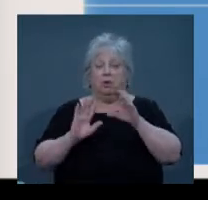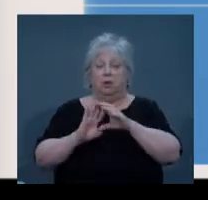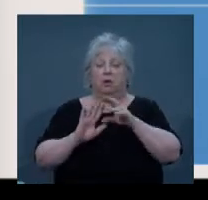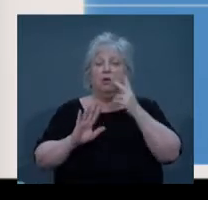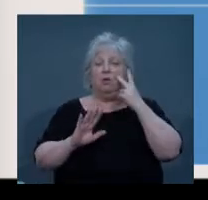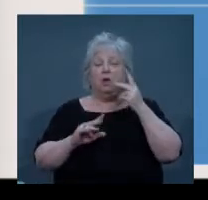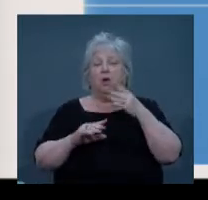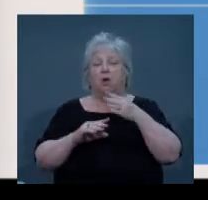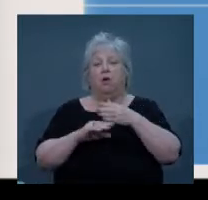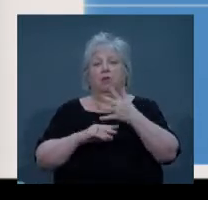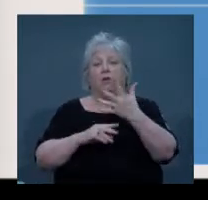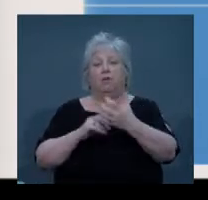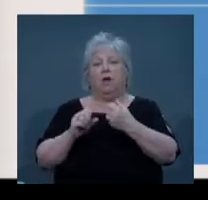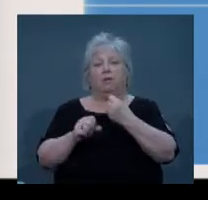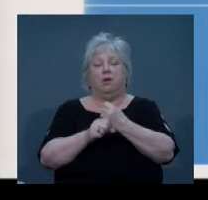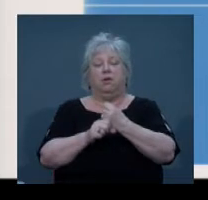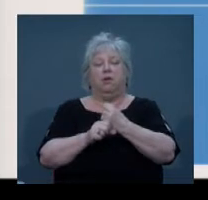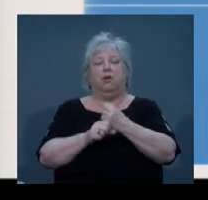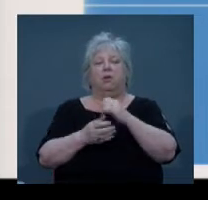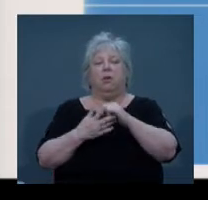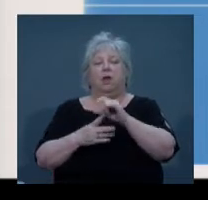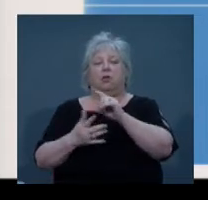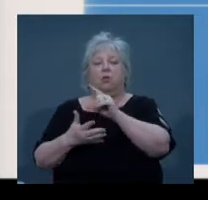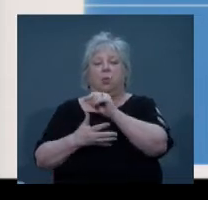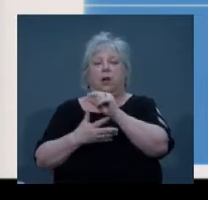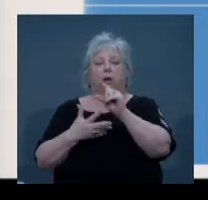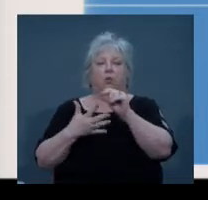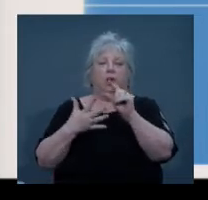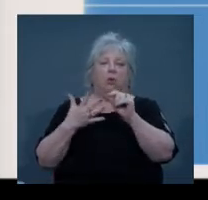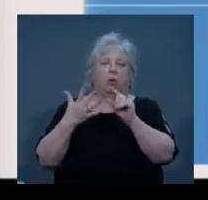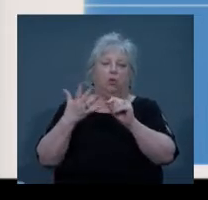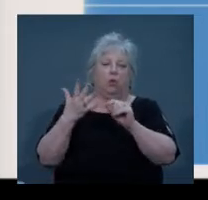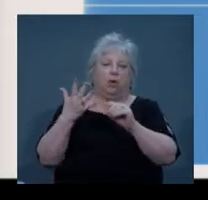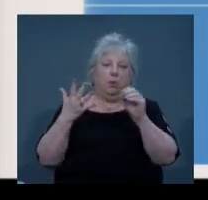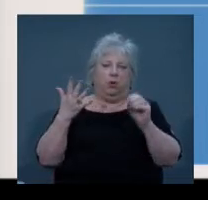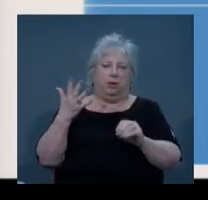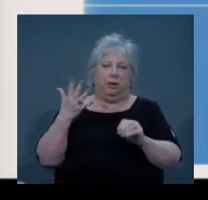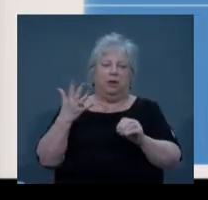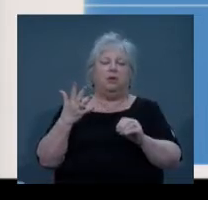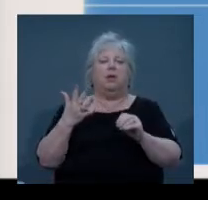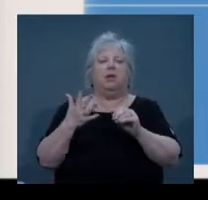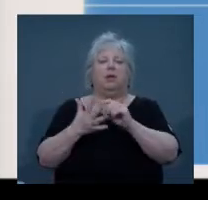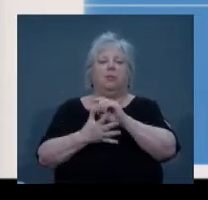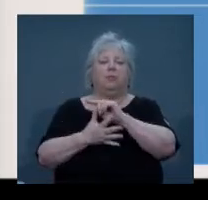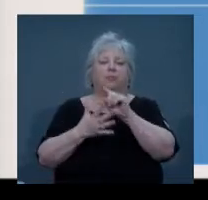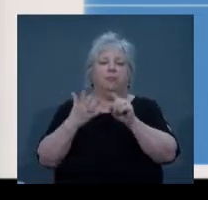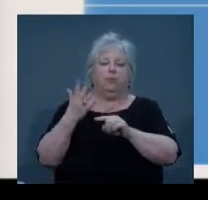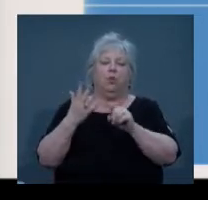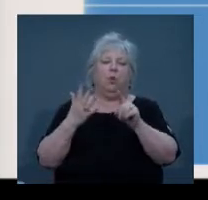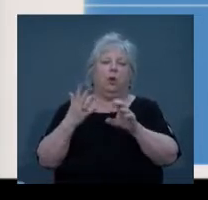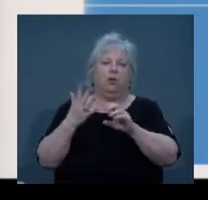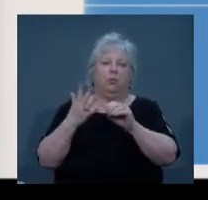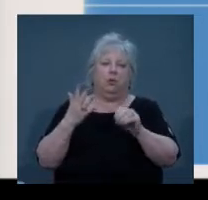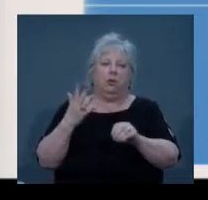5-year period, so we're doing that 20%, and as Bruce said, in 5 years we would have reached them